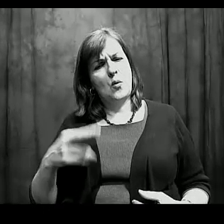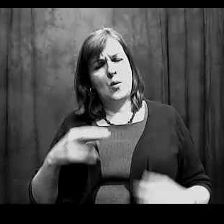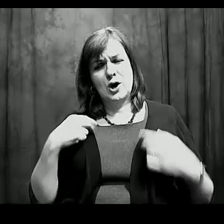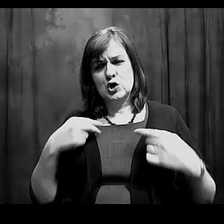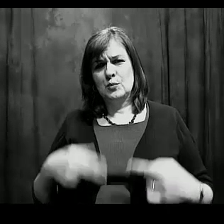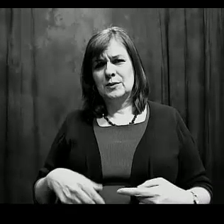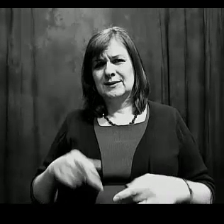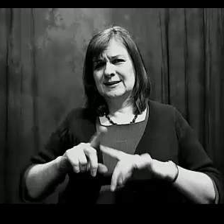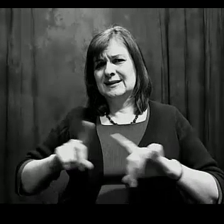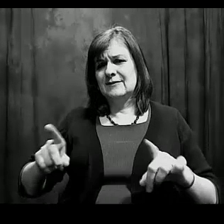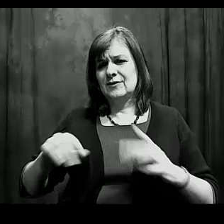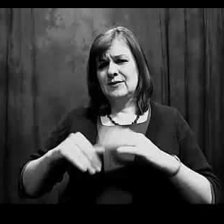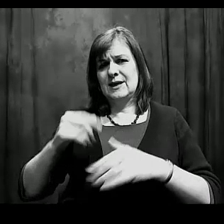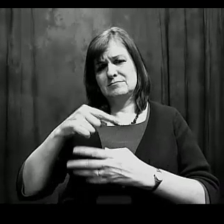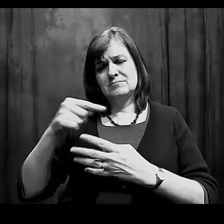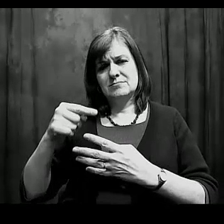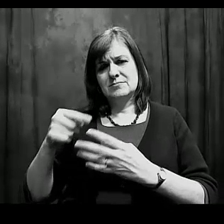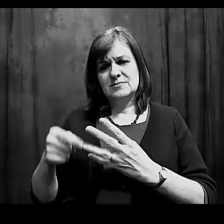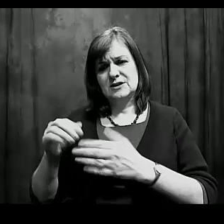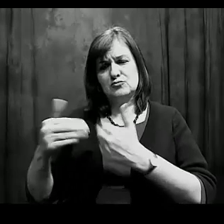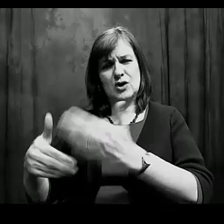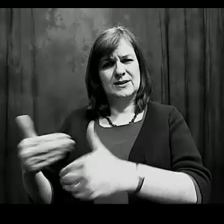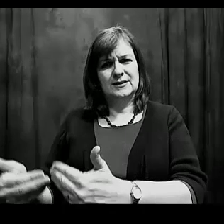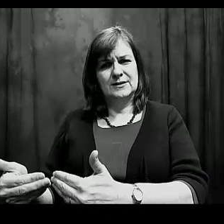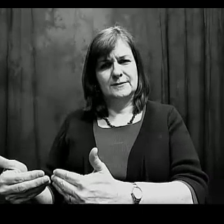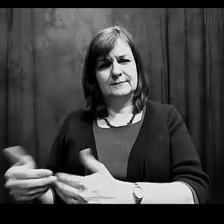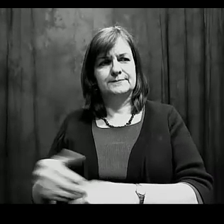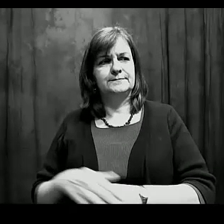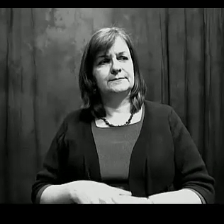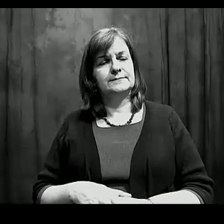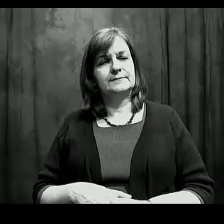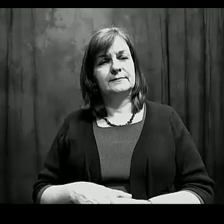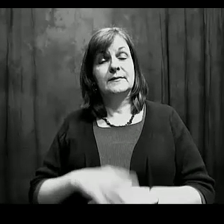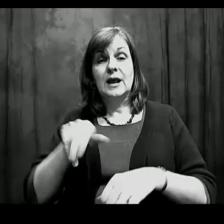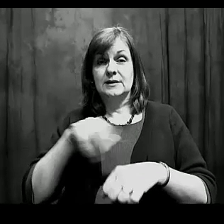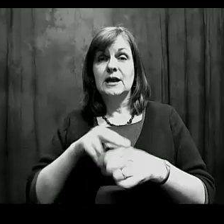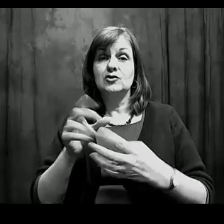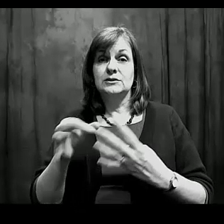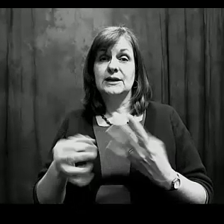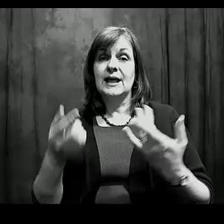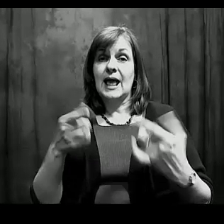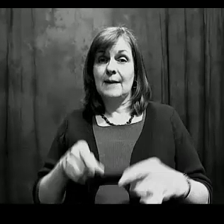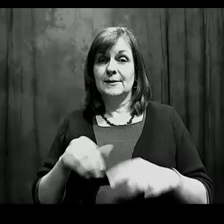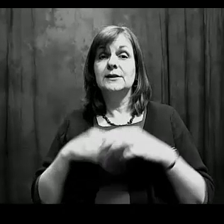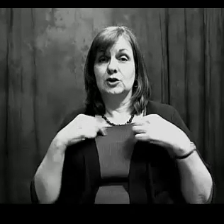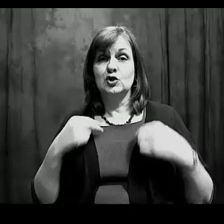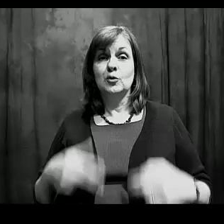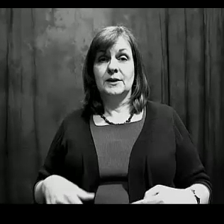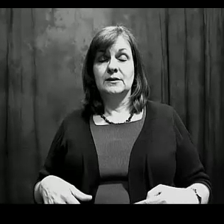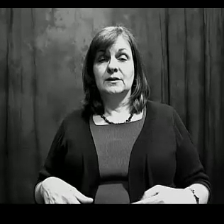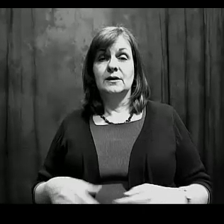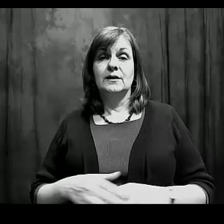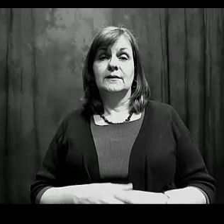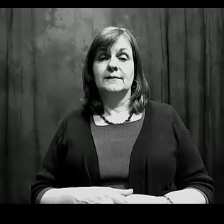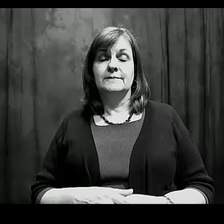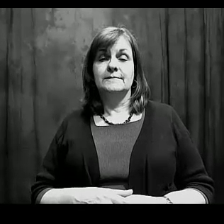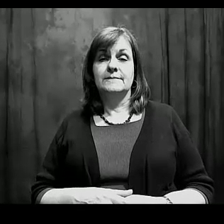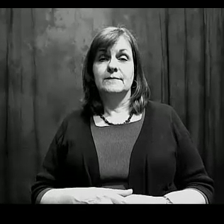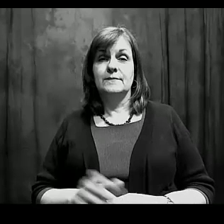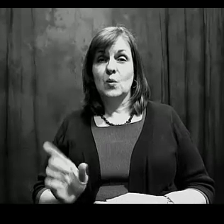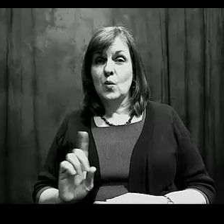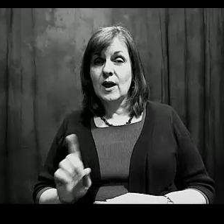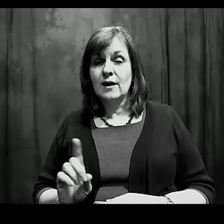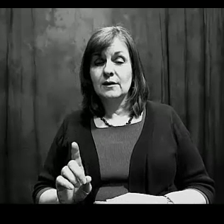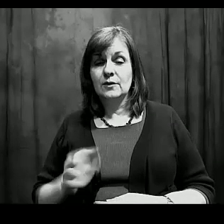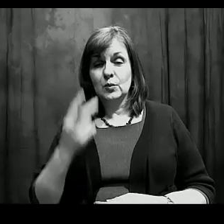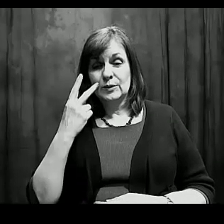humans kind of the outlier for all of these processes? Well, natural selection actually does occur in humans. The biggest